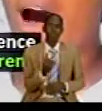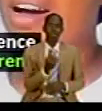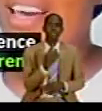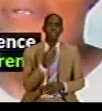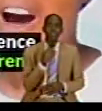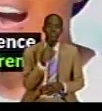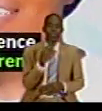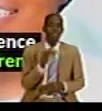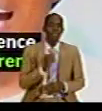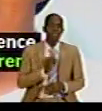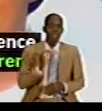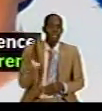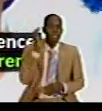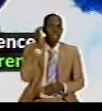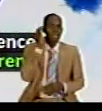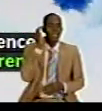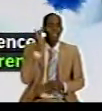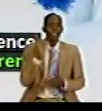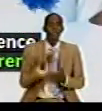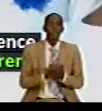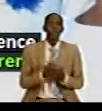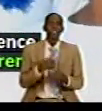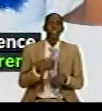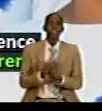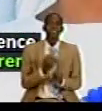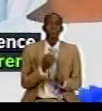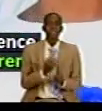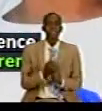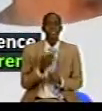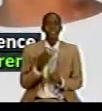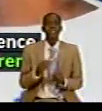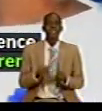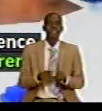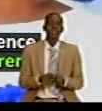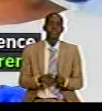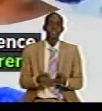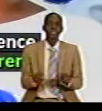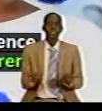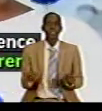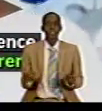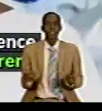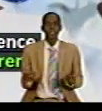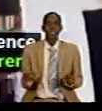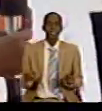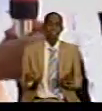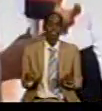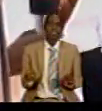It's the only voice I hear that's blessed, the deep breath.